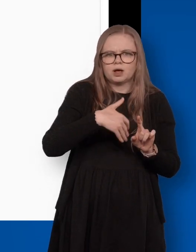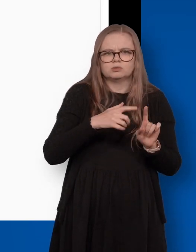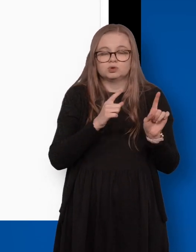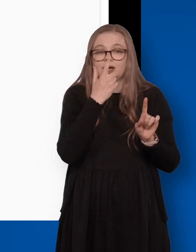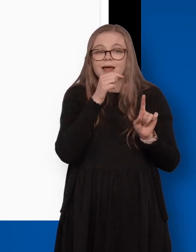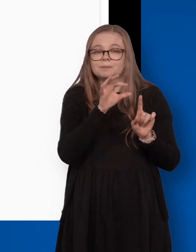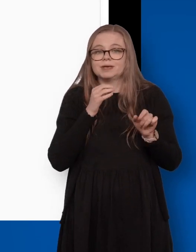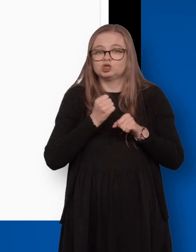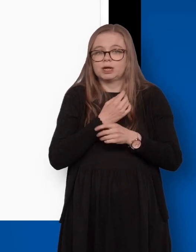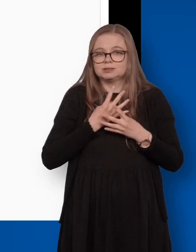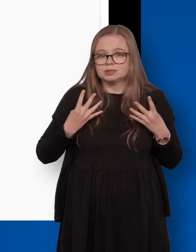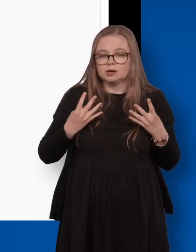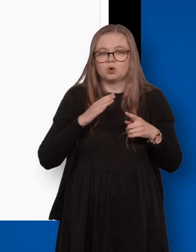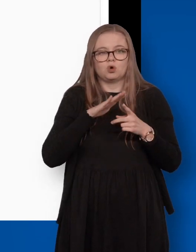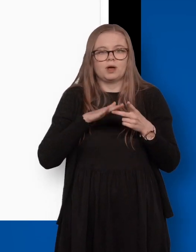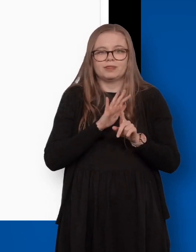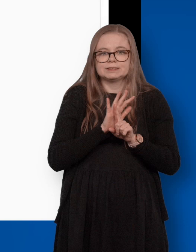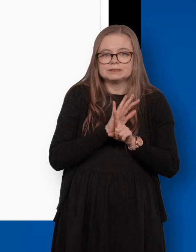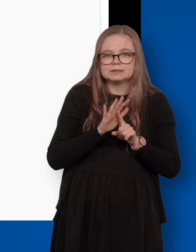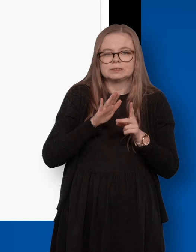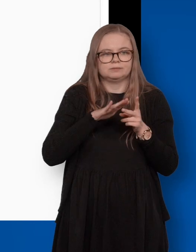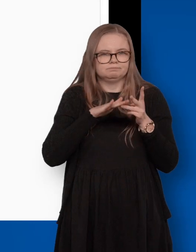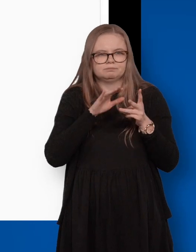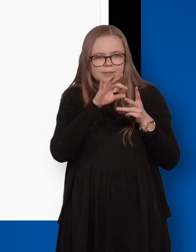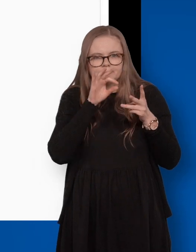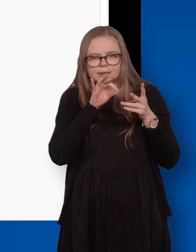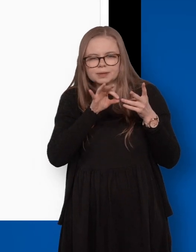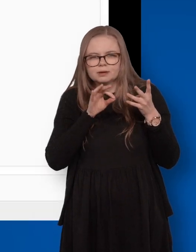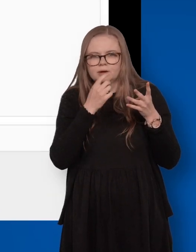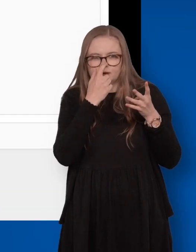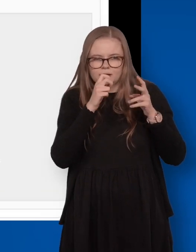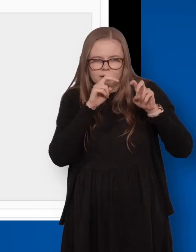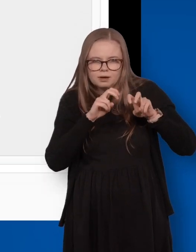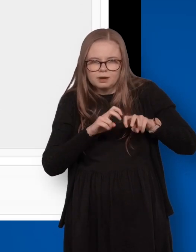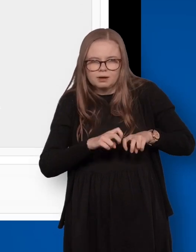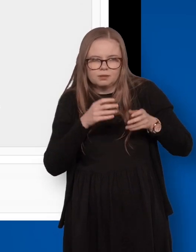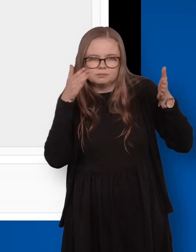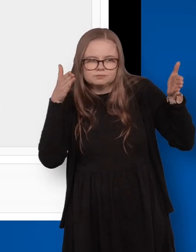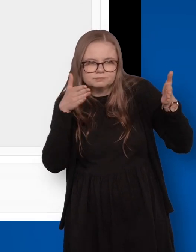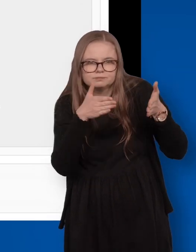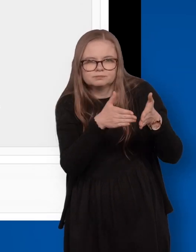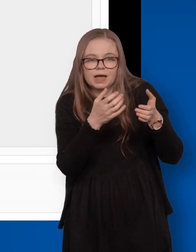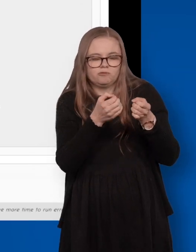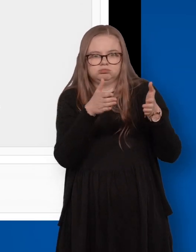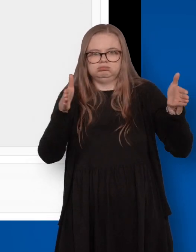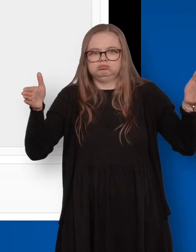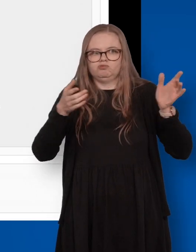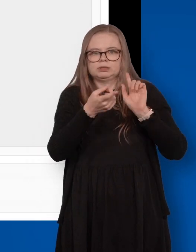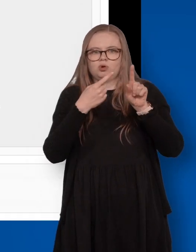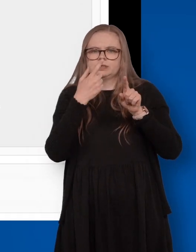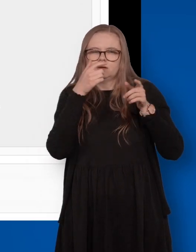select gender, I could select ethnicity, and we could investigate. These are all